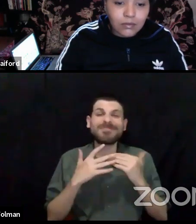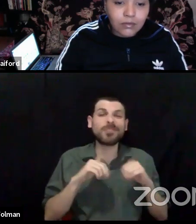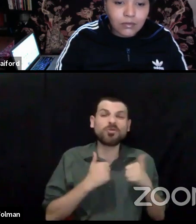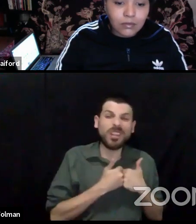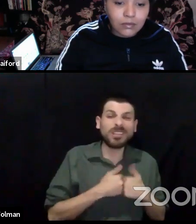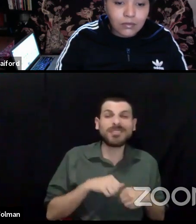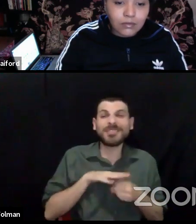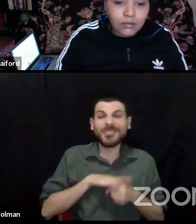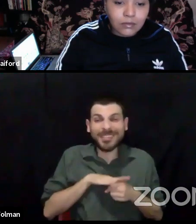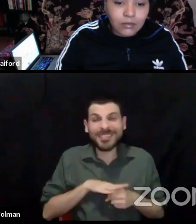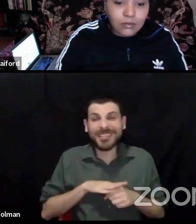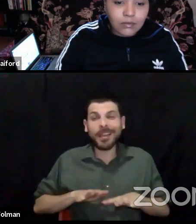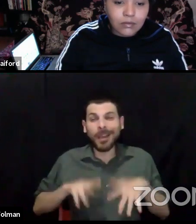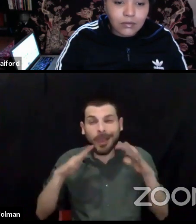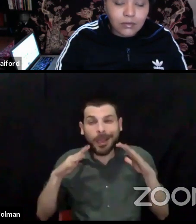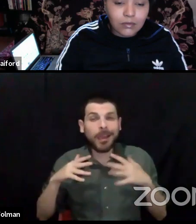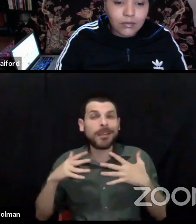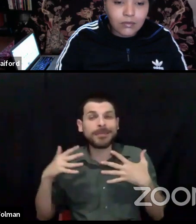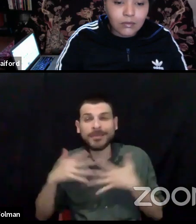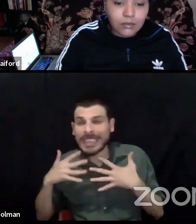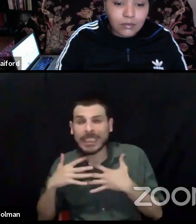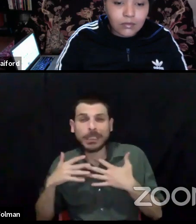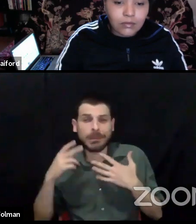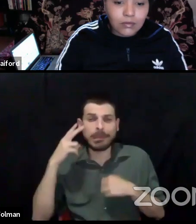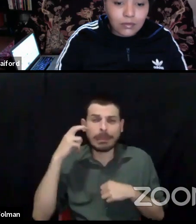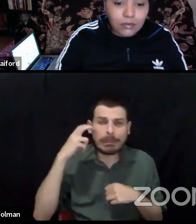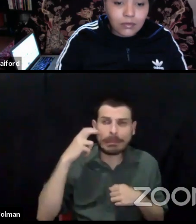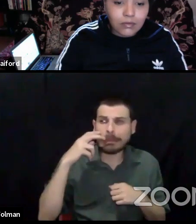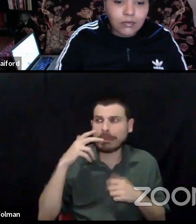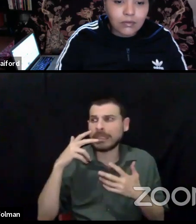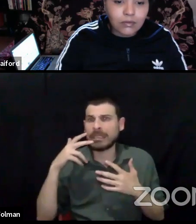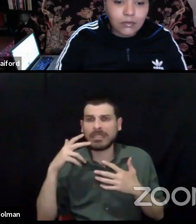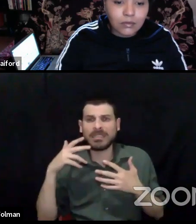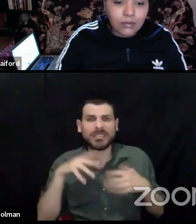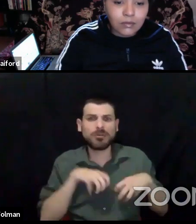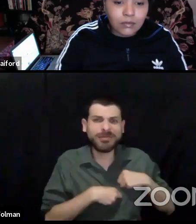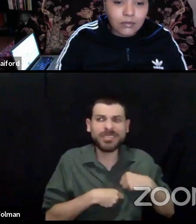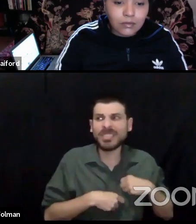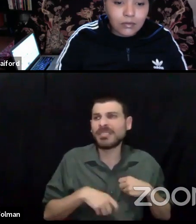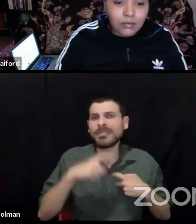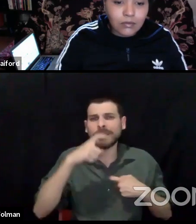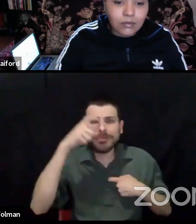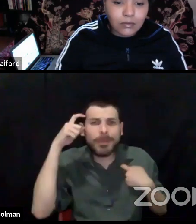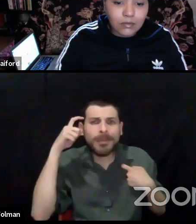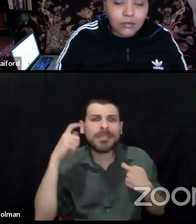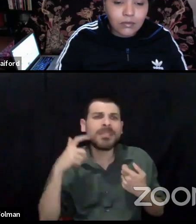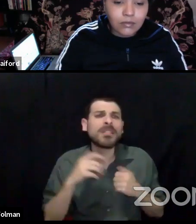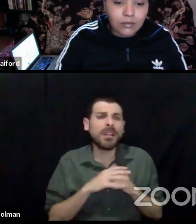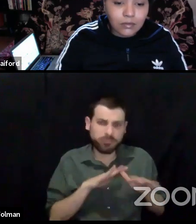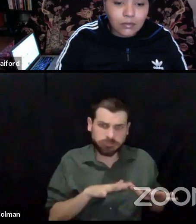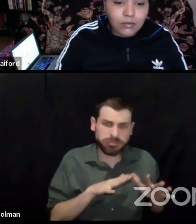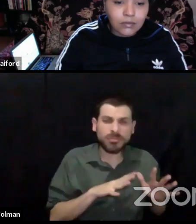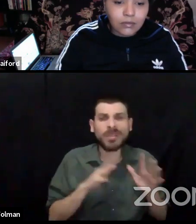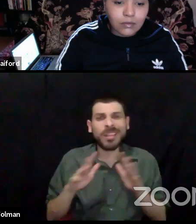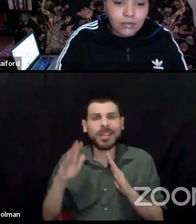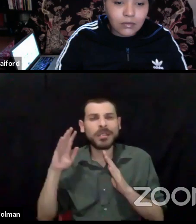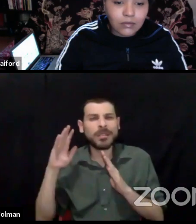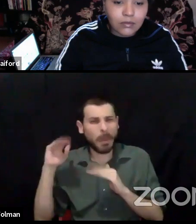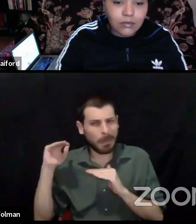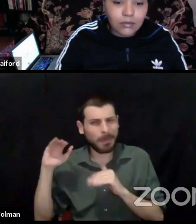there's fear, there's uncertainty, there's grief, there's trauma. But then on other levels, there's hope